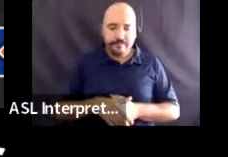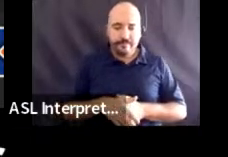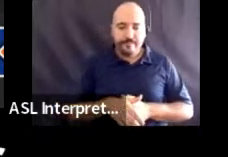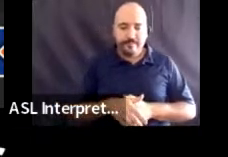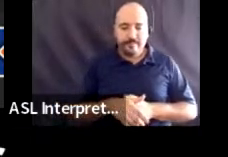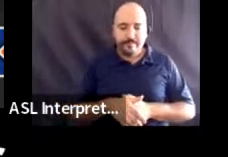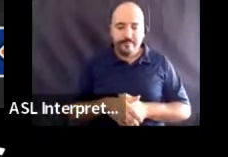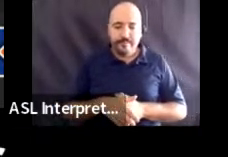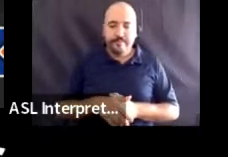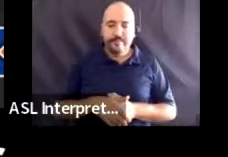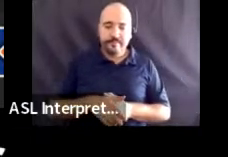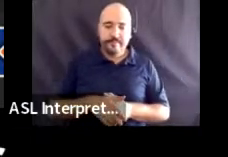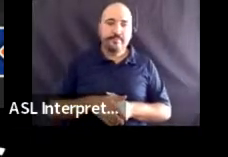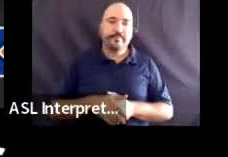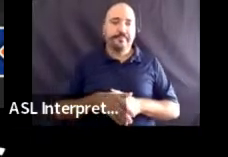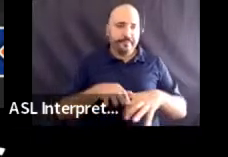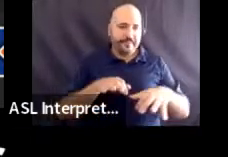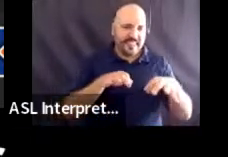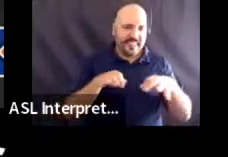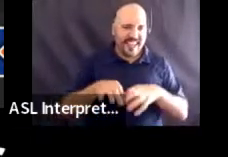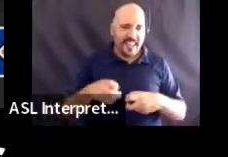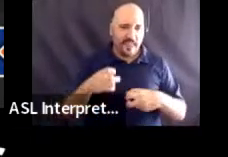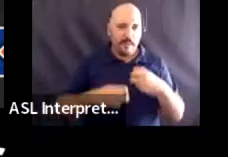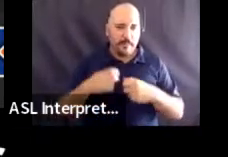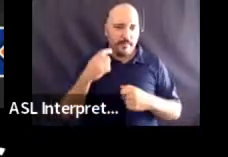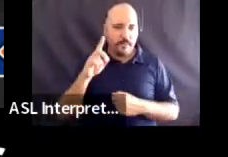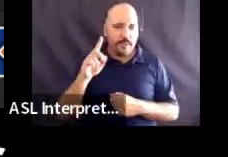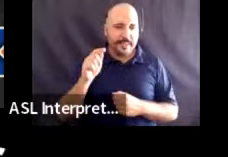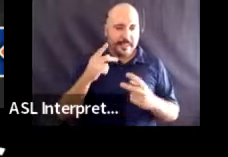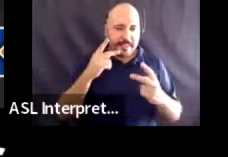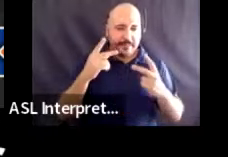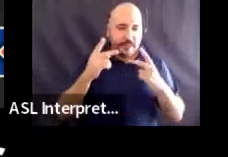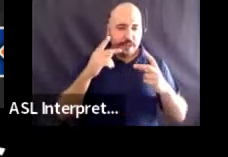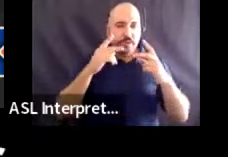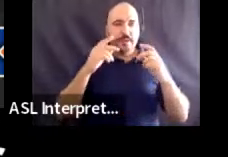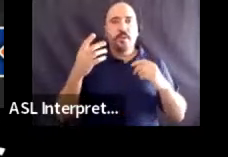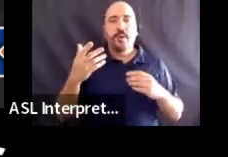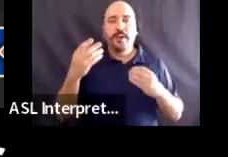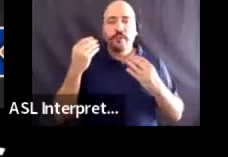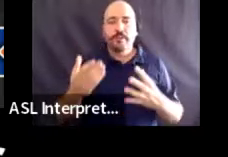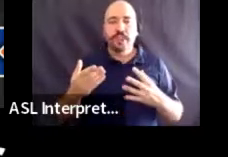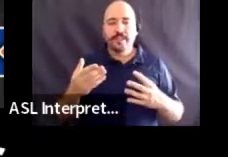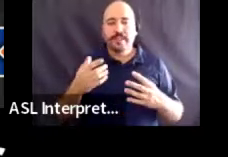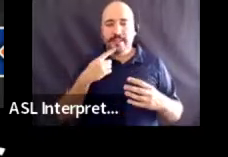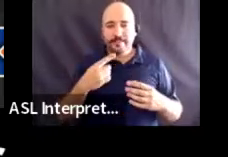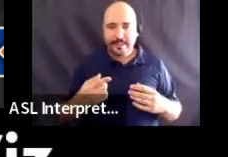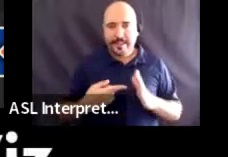Defining the problem for data visualizations, right? What information is being conveyed again,